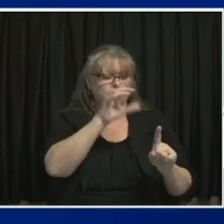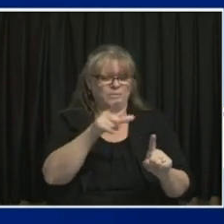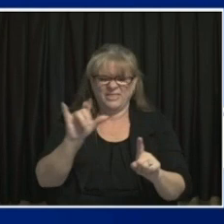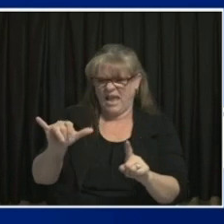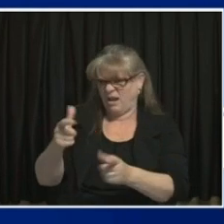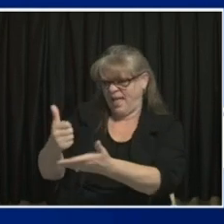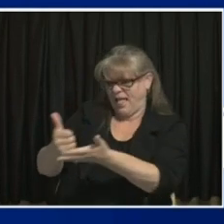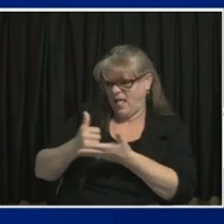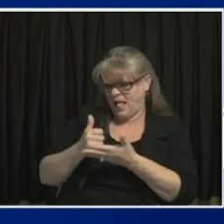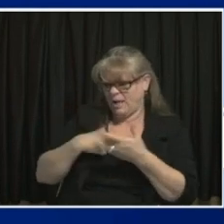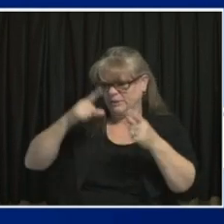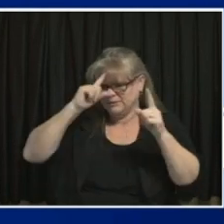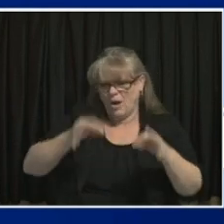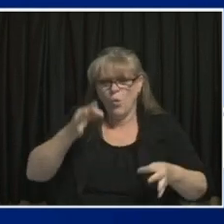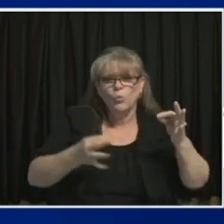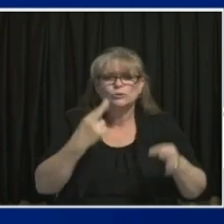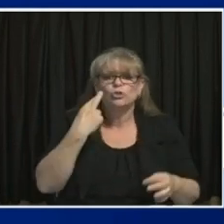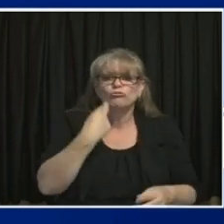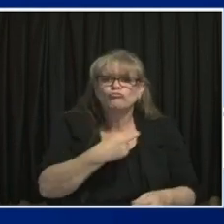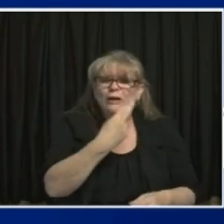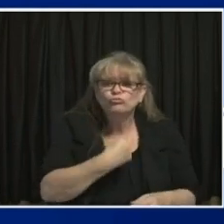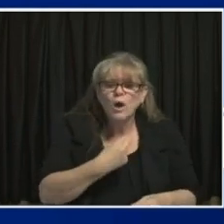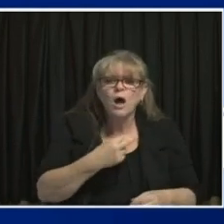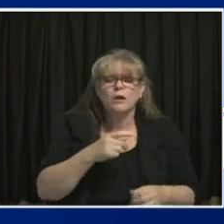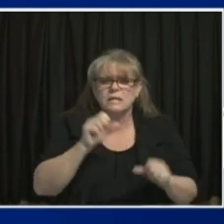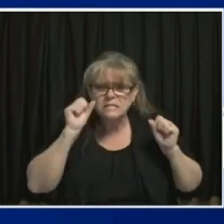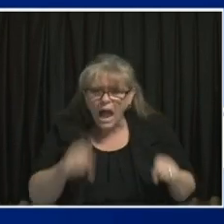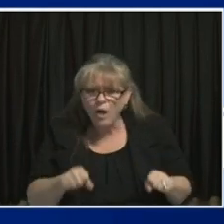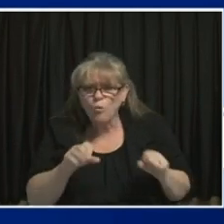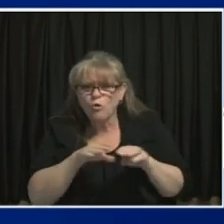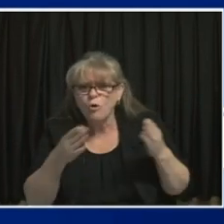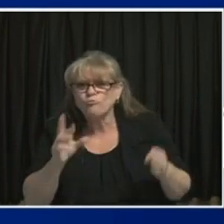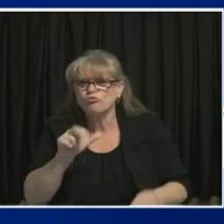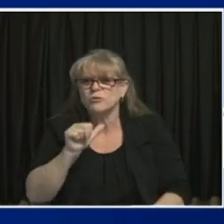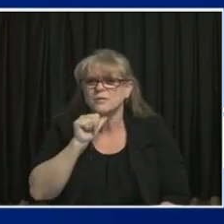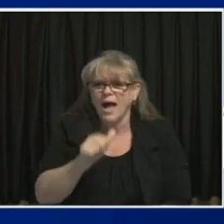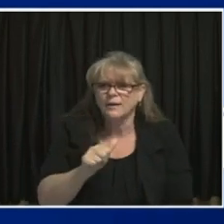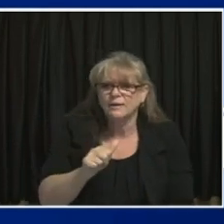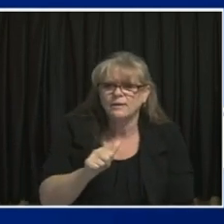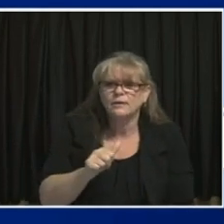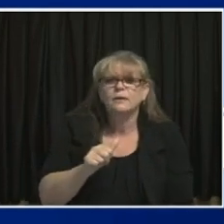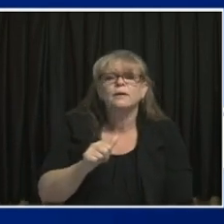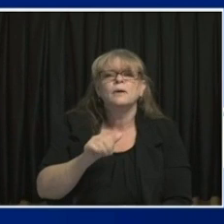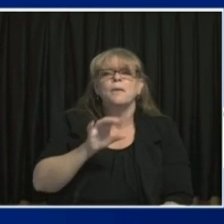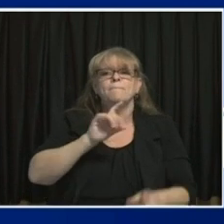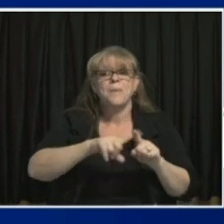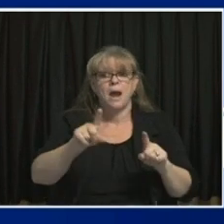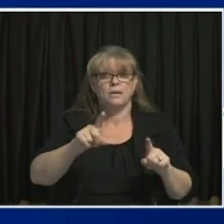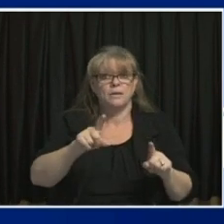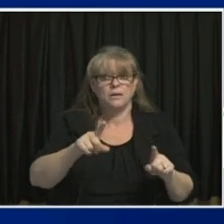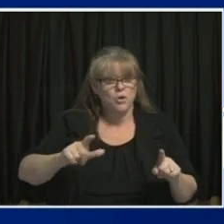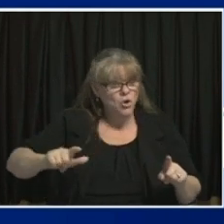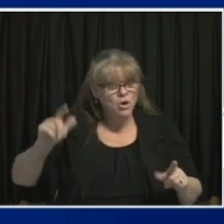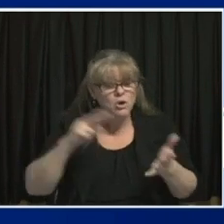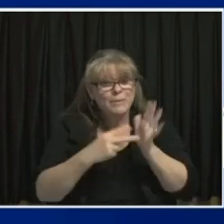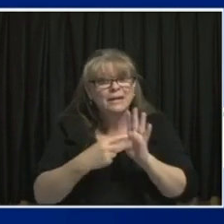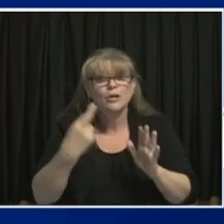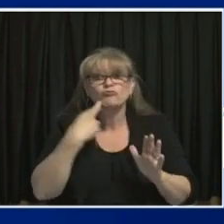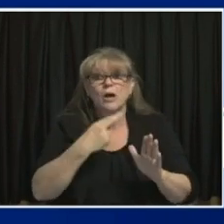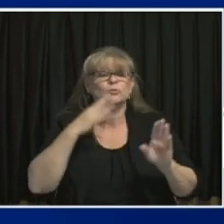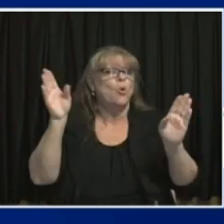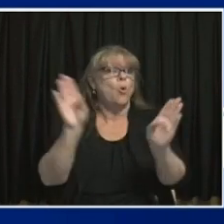28th, 29th. Or on the 25th, we might say we don't yet have the information and we have to wait another week. I sure hope that doesn't